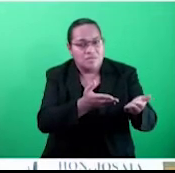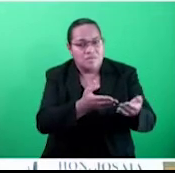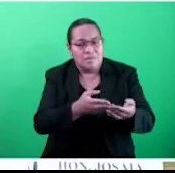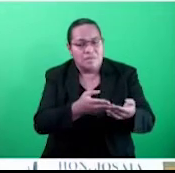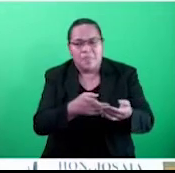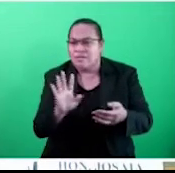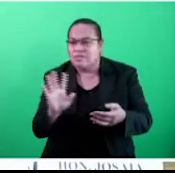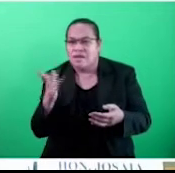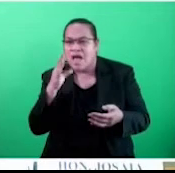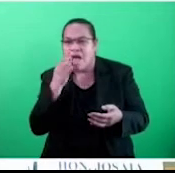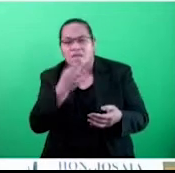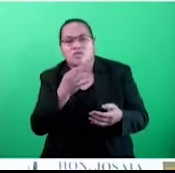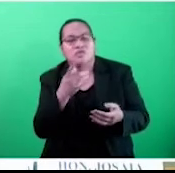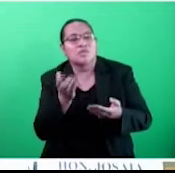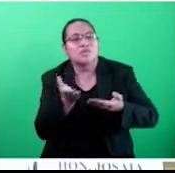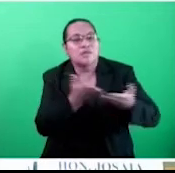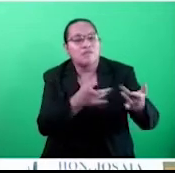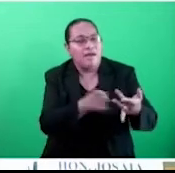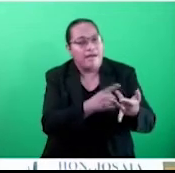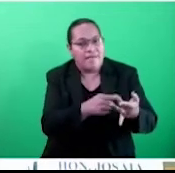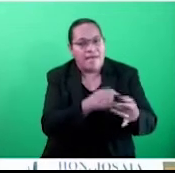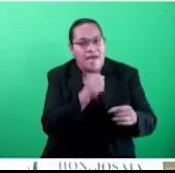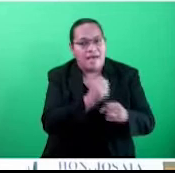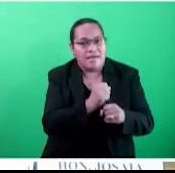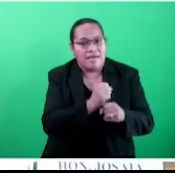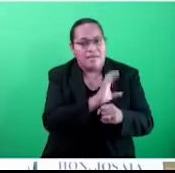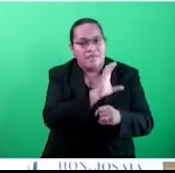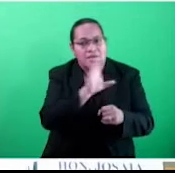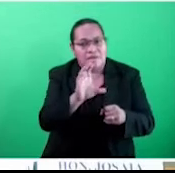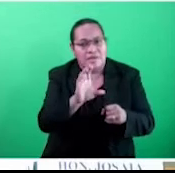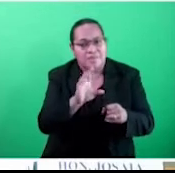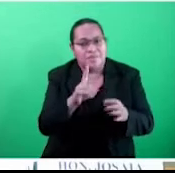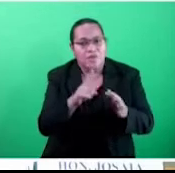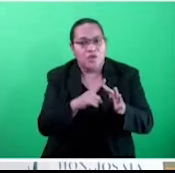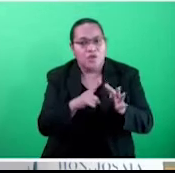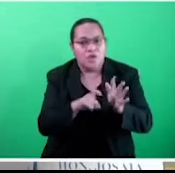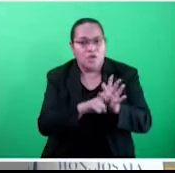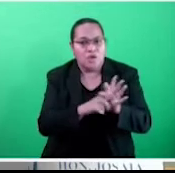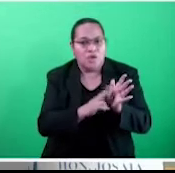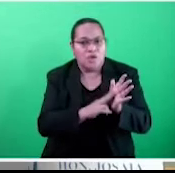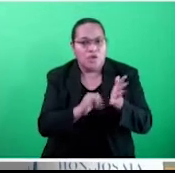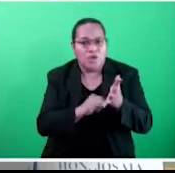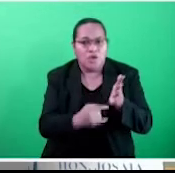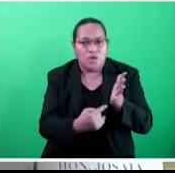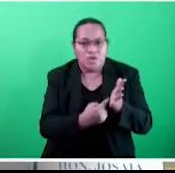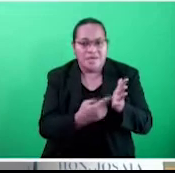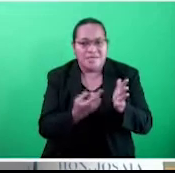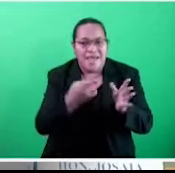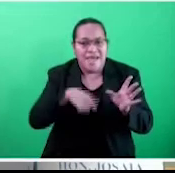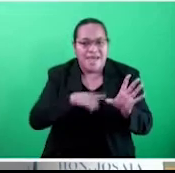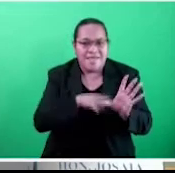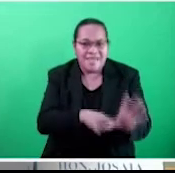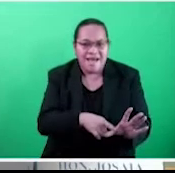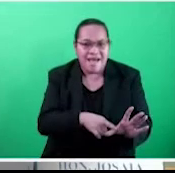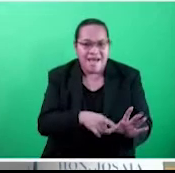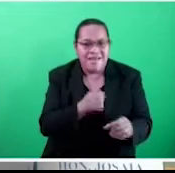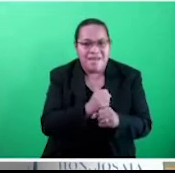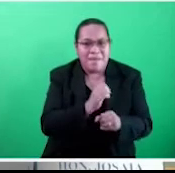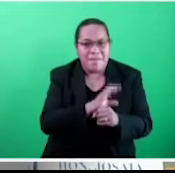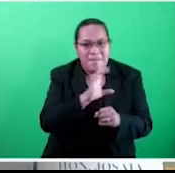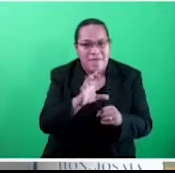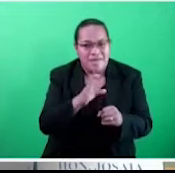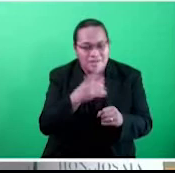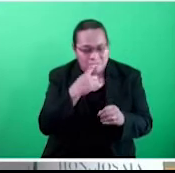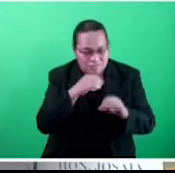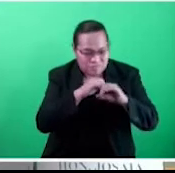it to Ernst & Young and develop a financial policy and procedure manual for the Commission itself. And Mr. Speaker, sir,